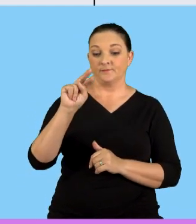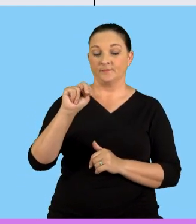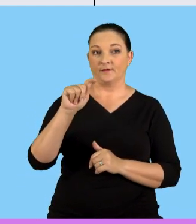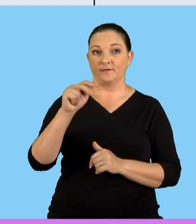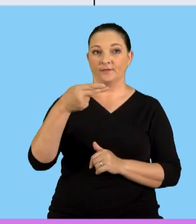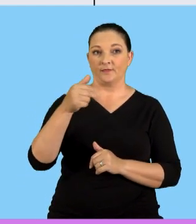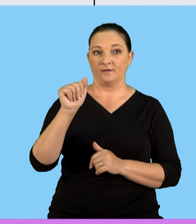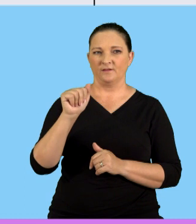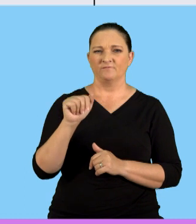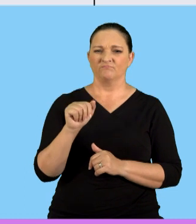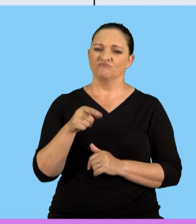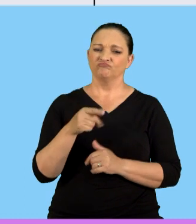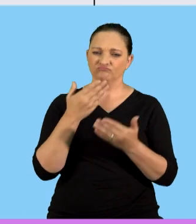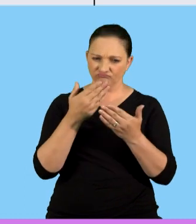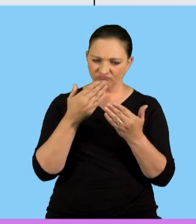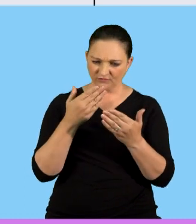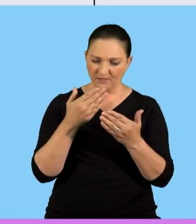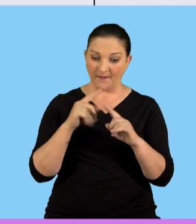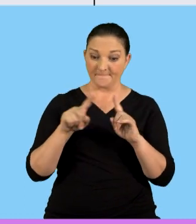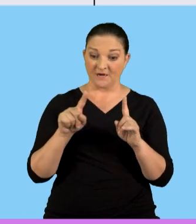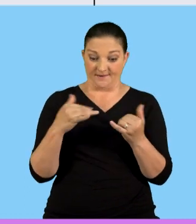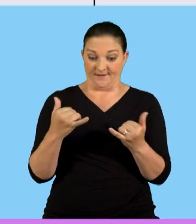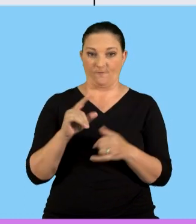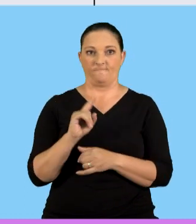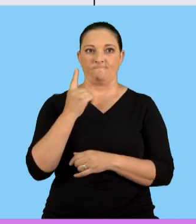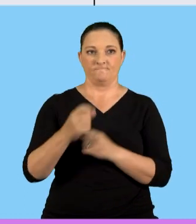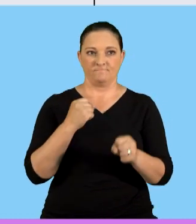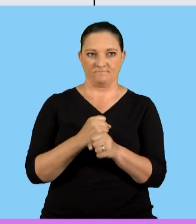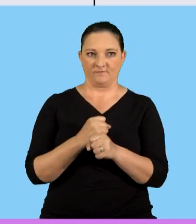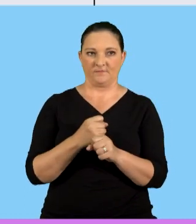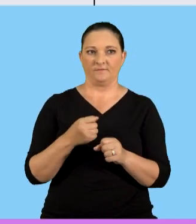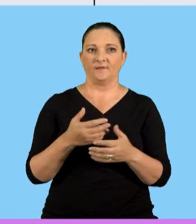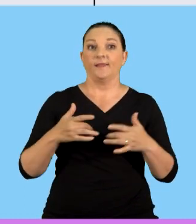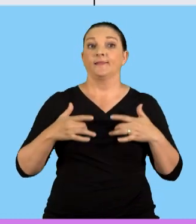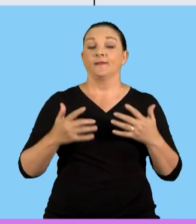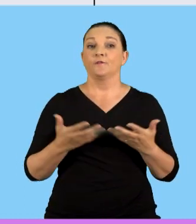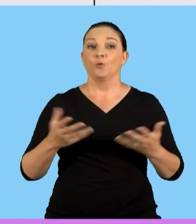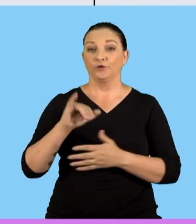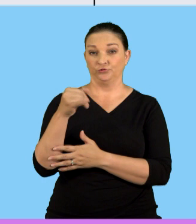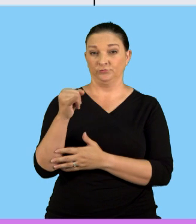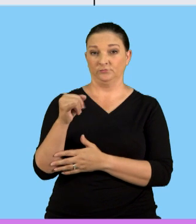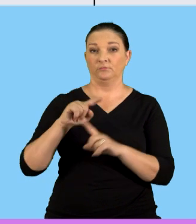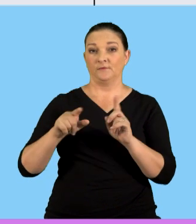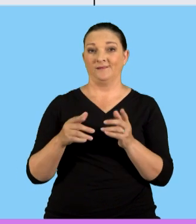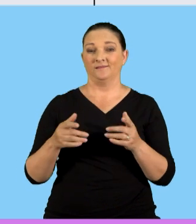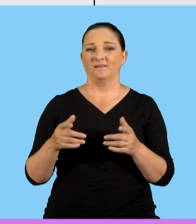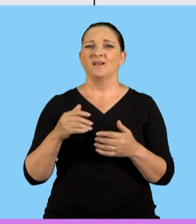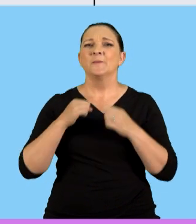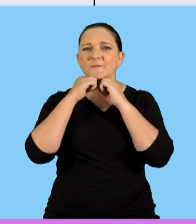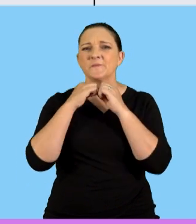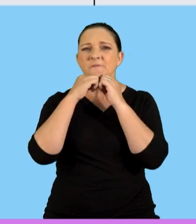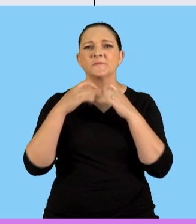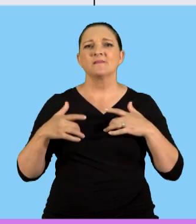first-year university student living in Johannesburg, wants to leave on Friday to visit her parents in Cape Town.